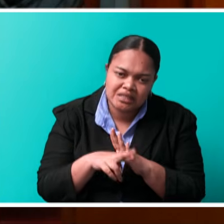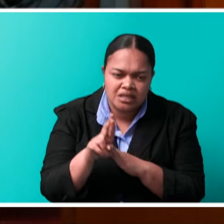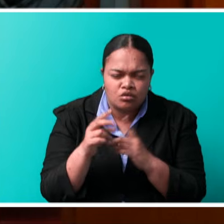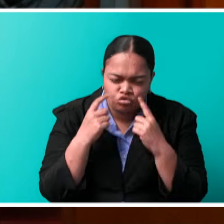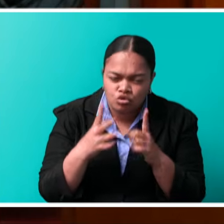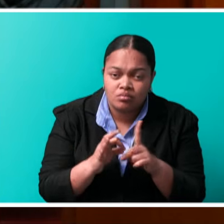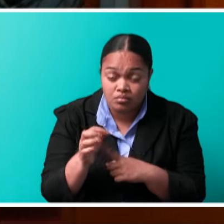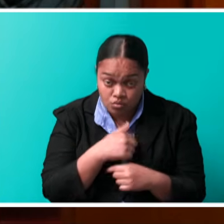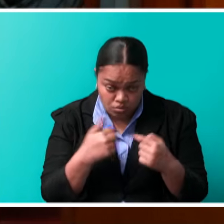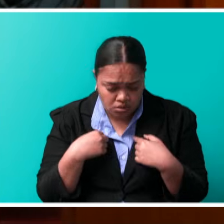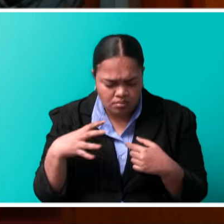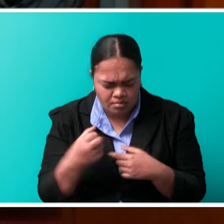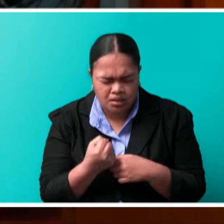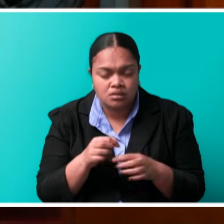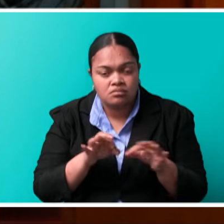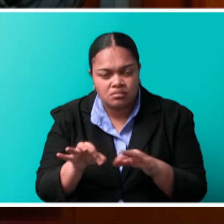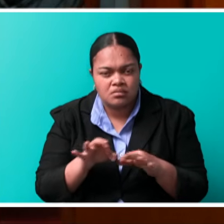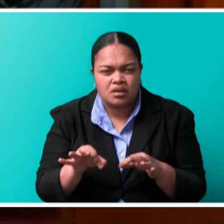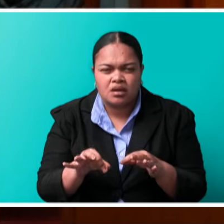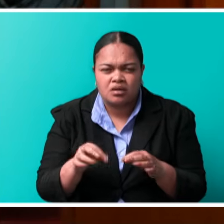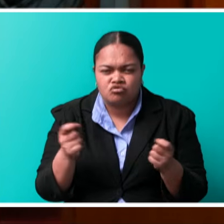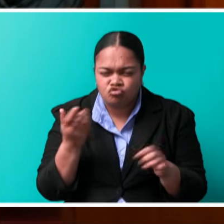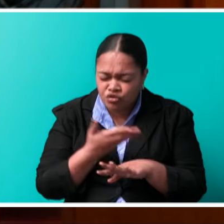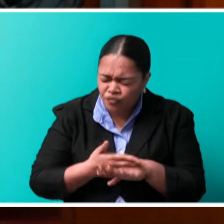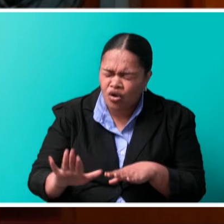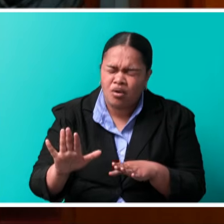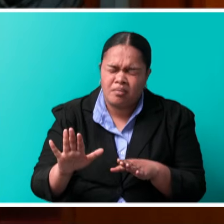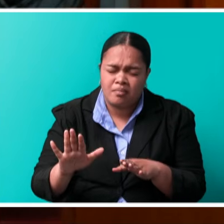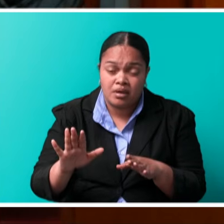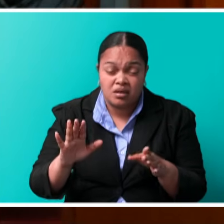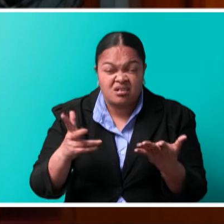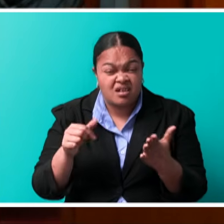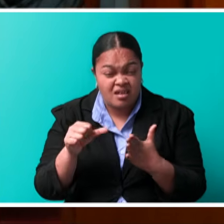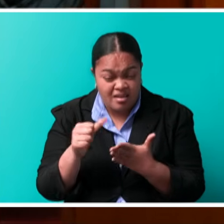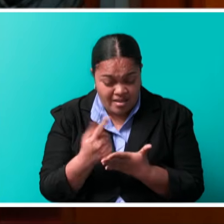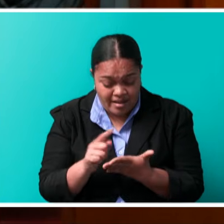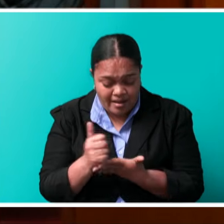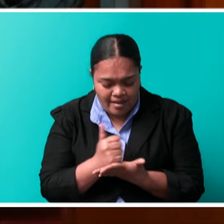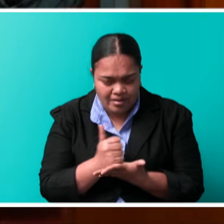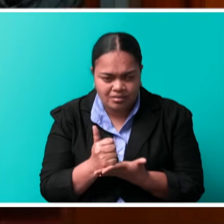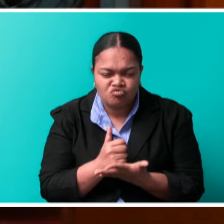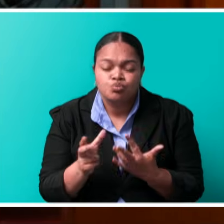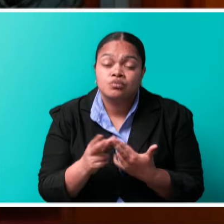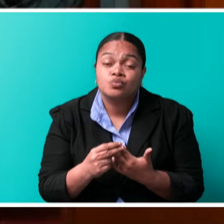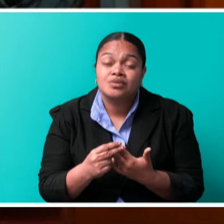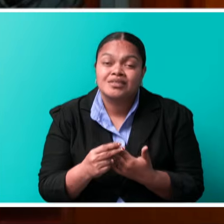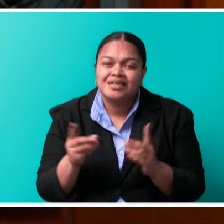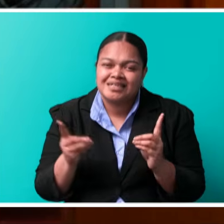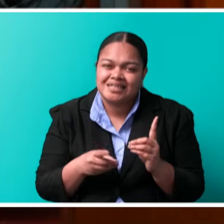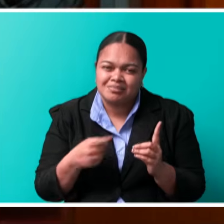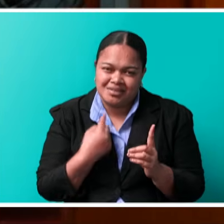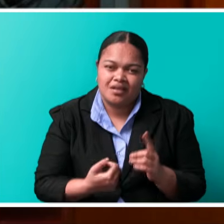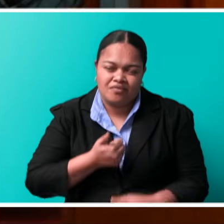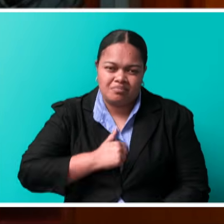plan, reform, invest, and act with discipline. This is what the government is doing